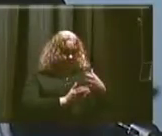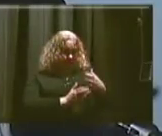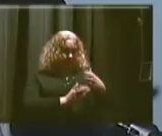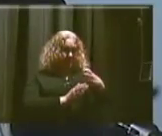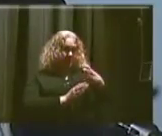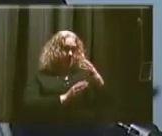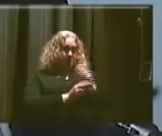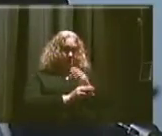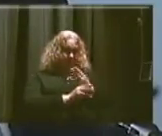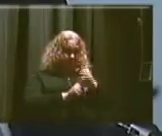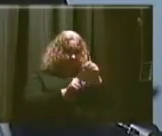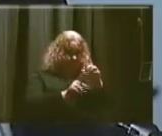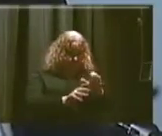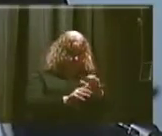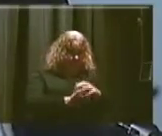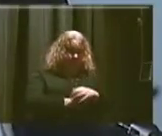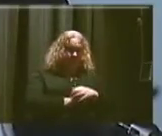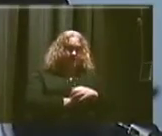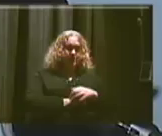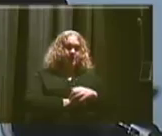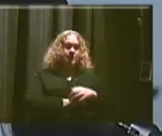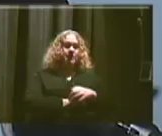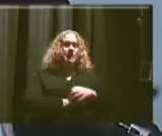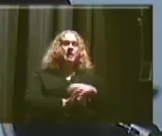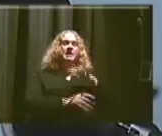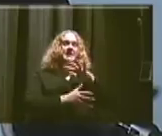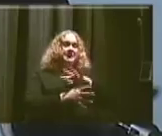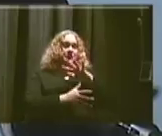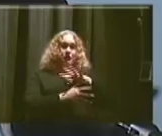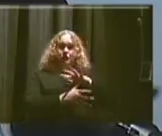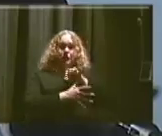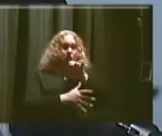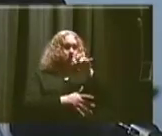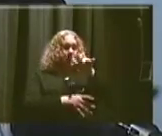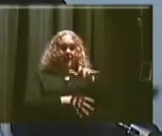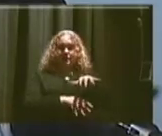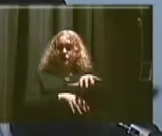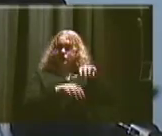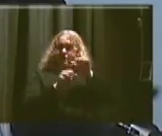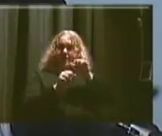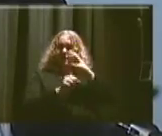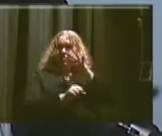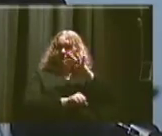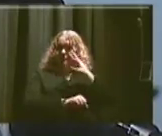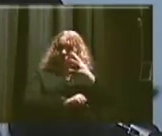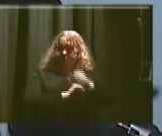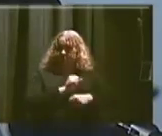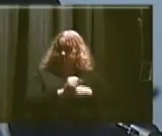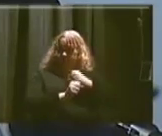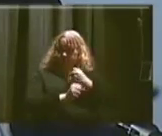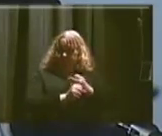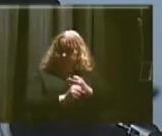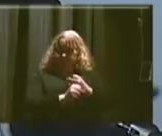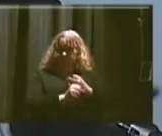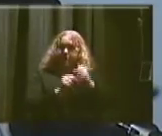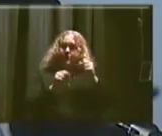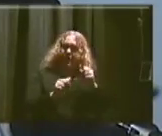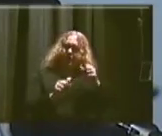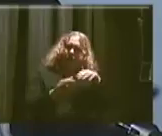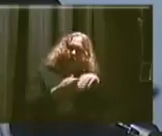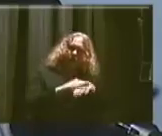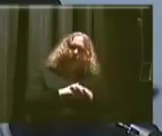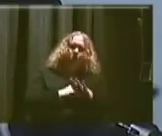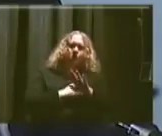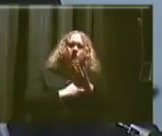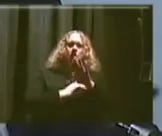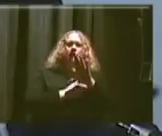have to take the fourth year of math that is required for graduation in Kentucky, and they could go and